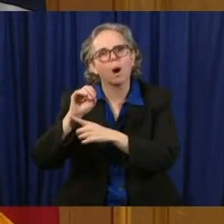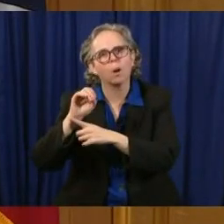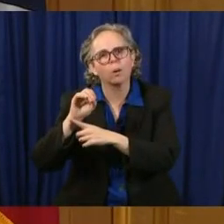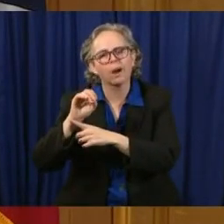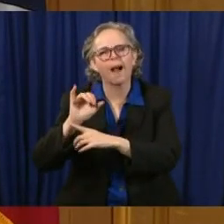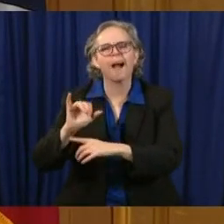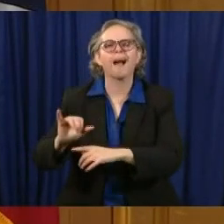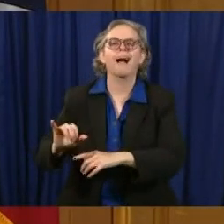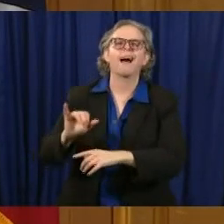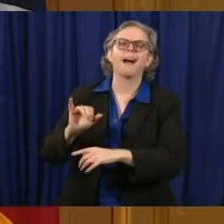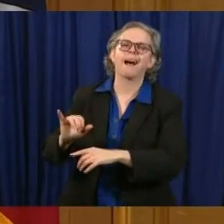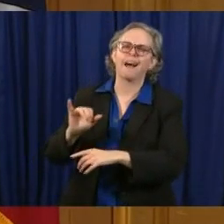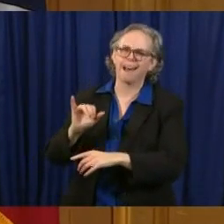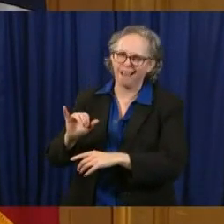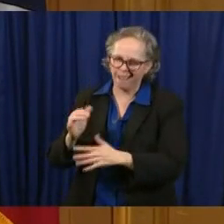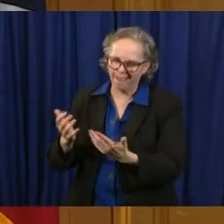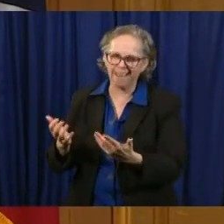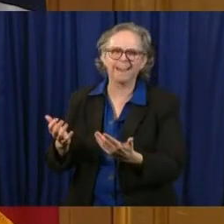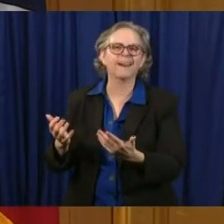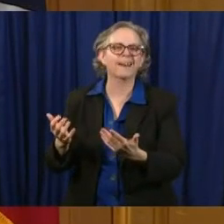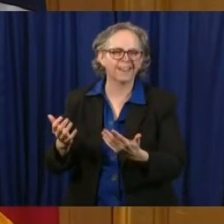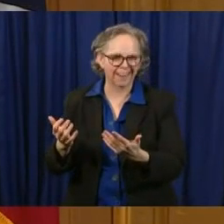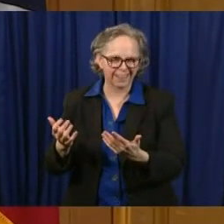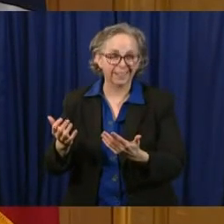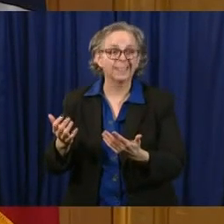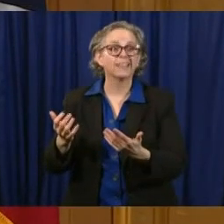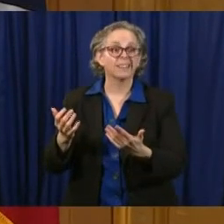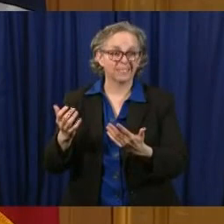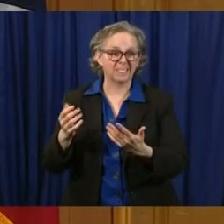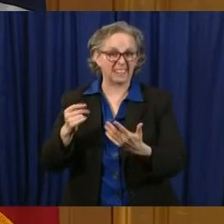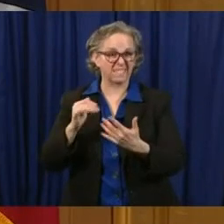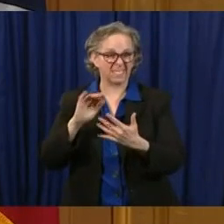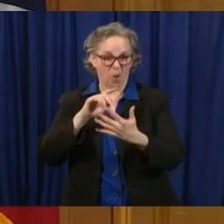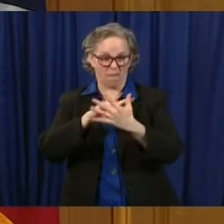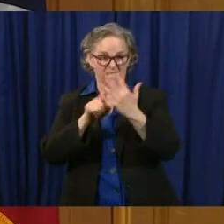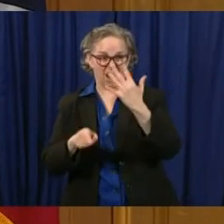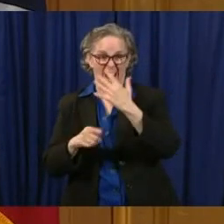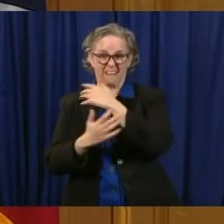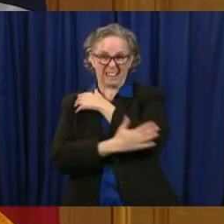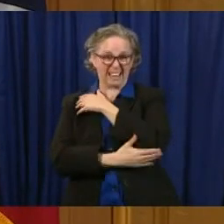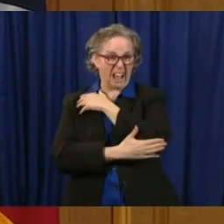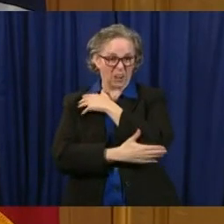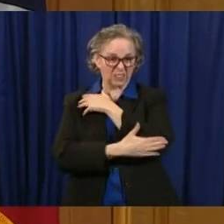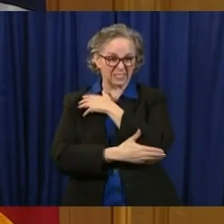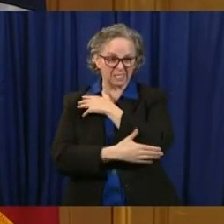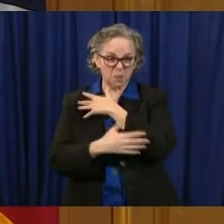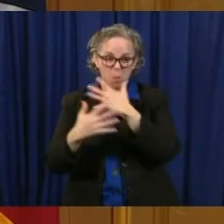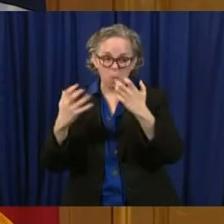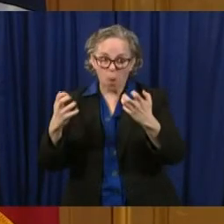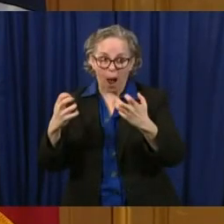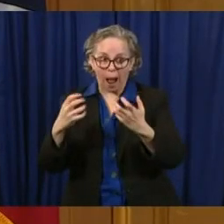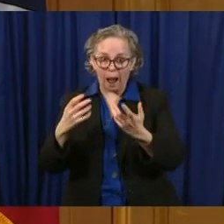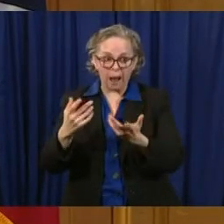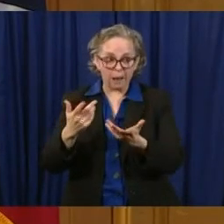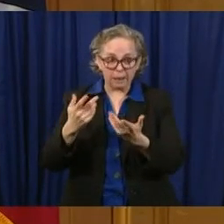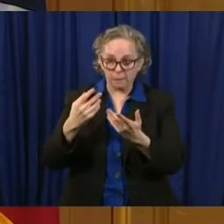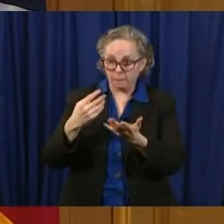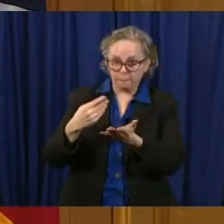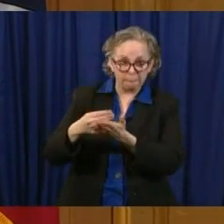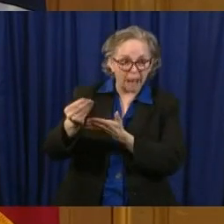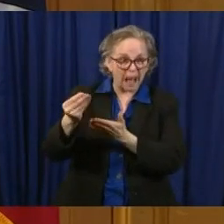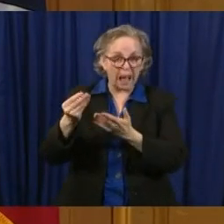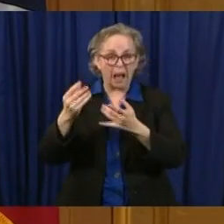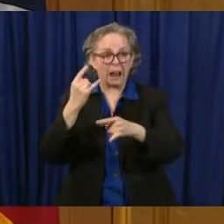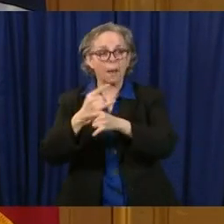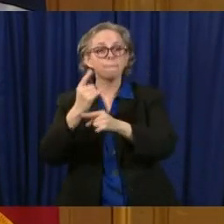point forward, for an individual to purchase liquor in Ashtabula, Trumbull, Mahoning, Columbiana, Jefferson, and Belmont counties, that person will need to present a